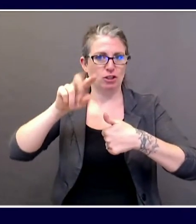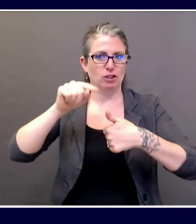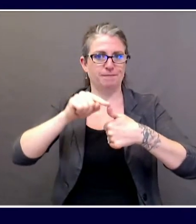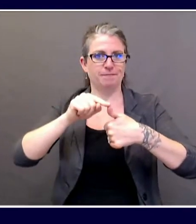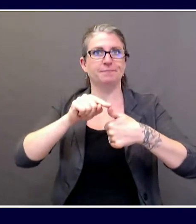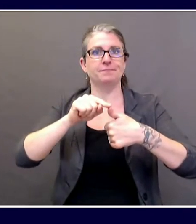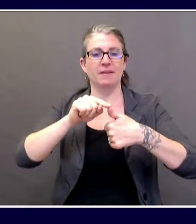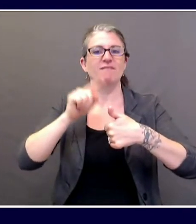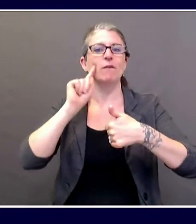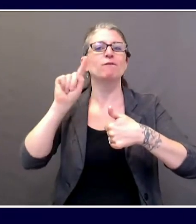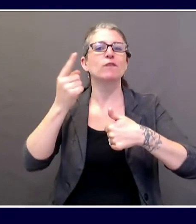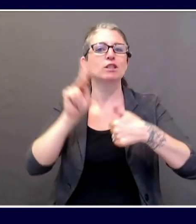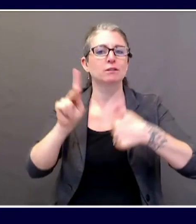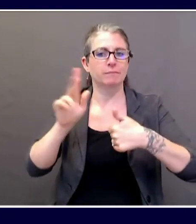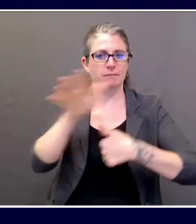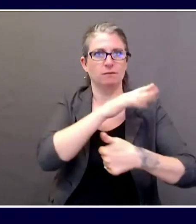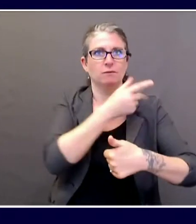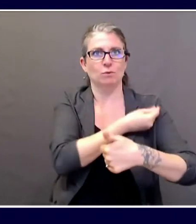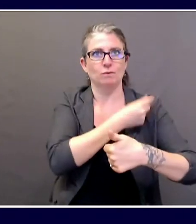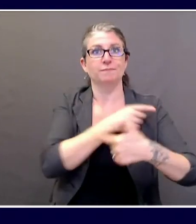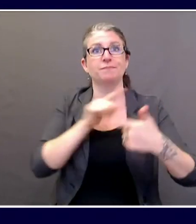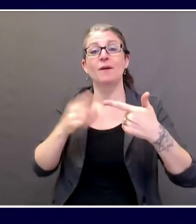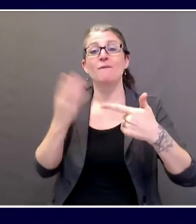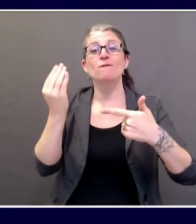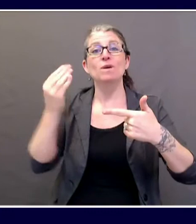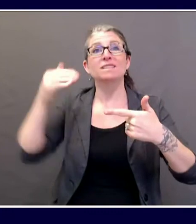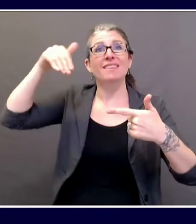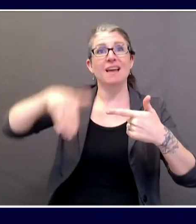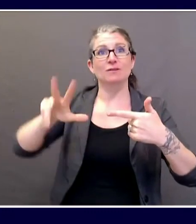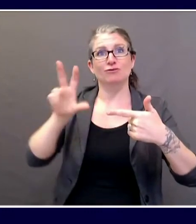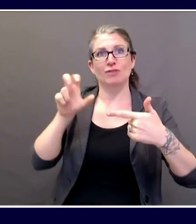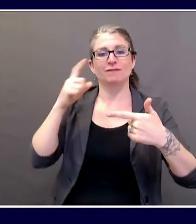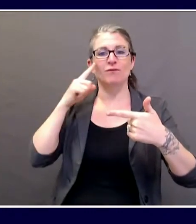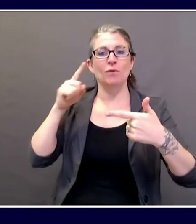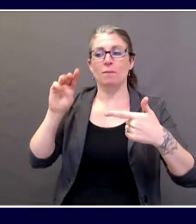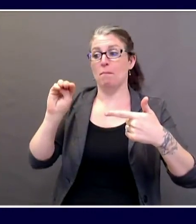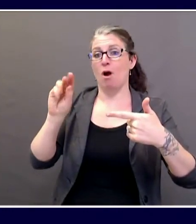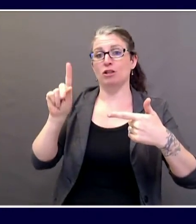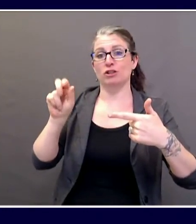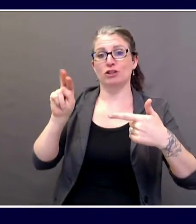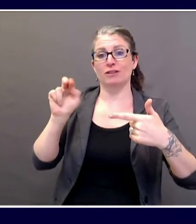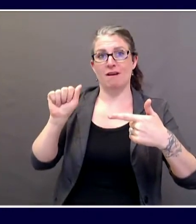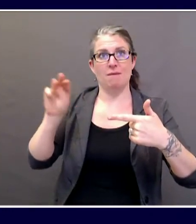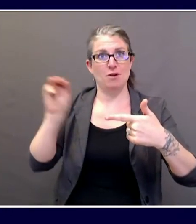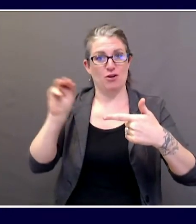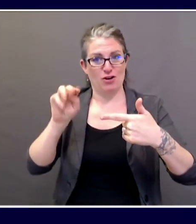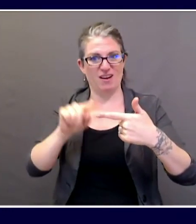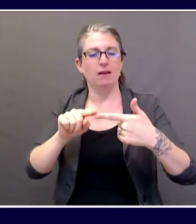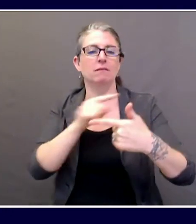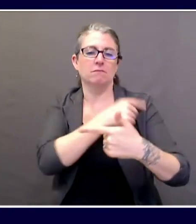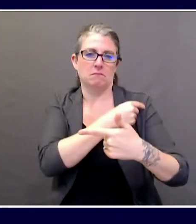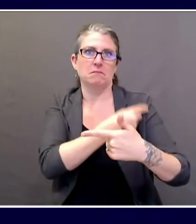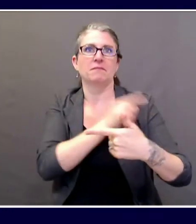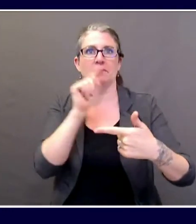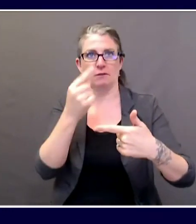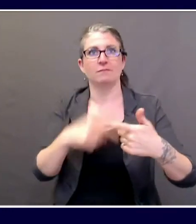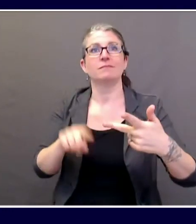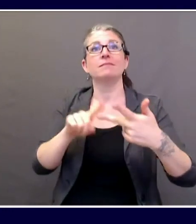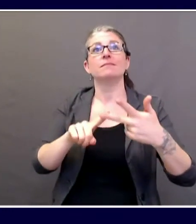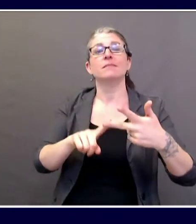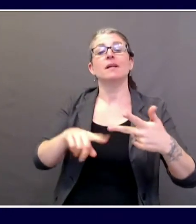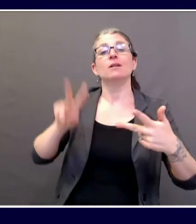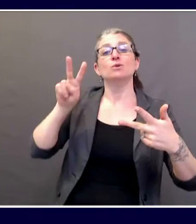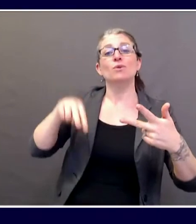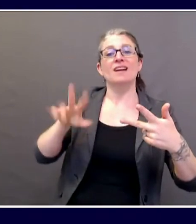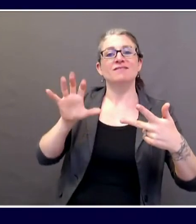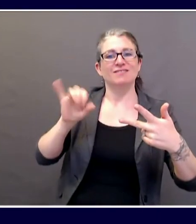14,300 first doses of Moderna vaccine, and 2,500 doses of the J&J vaccine, for a